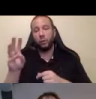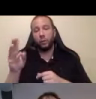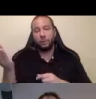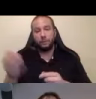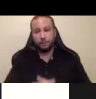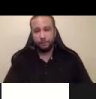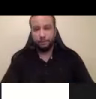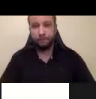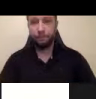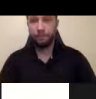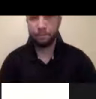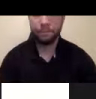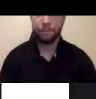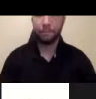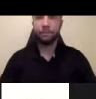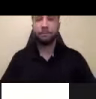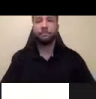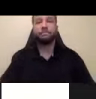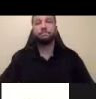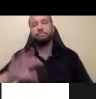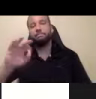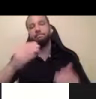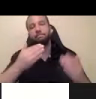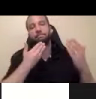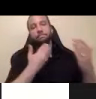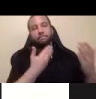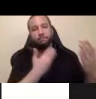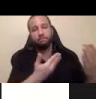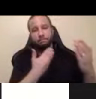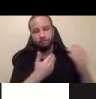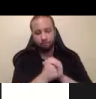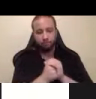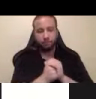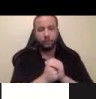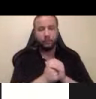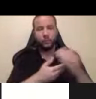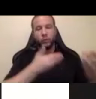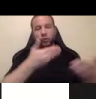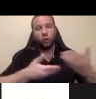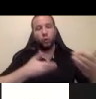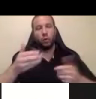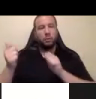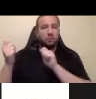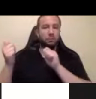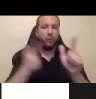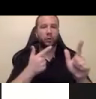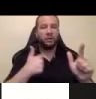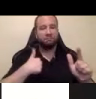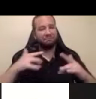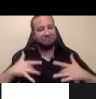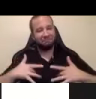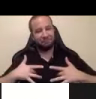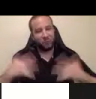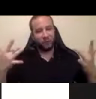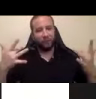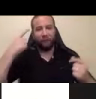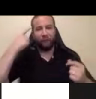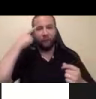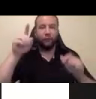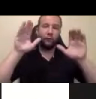Thank you, Carly. And welcome everybody to this meeting. I'm really excited for a